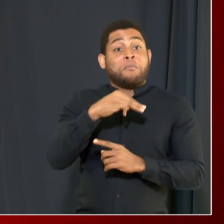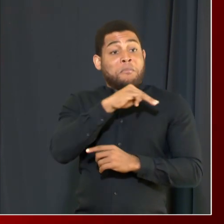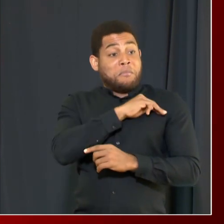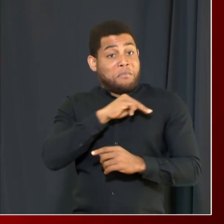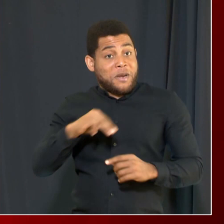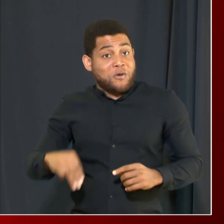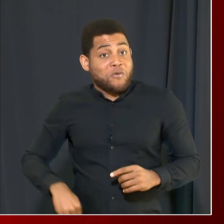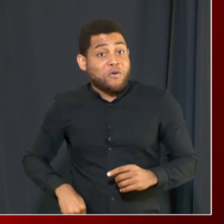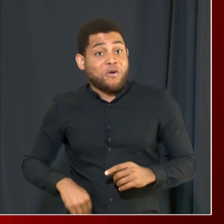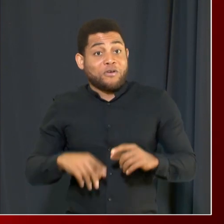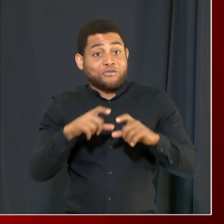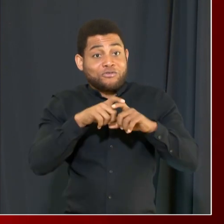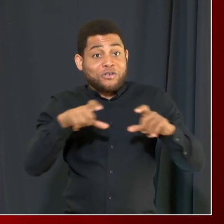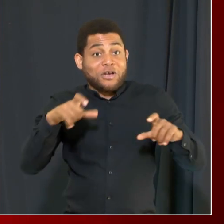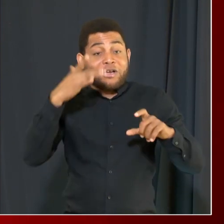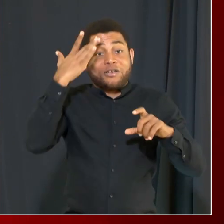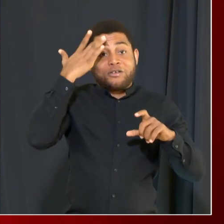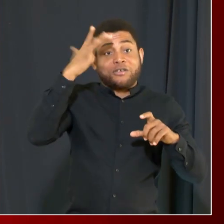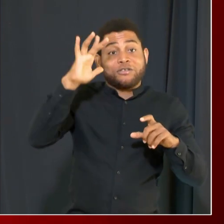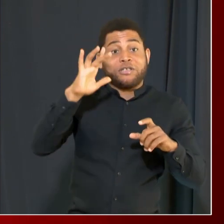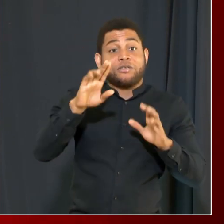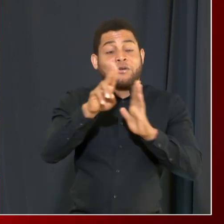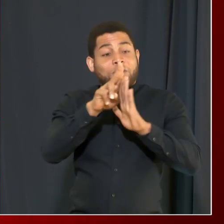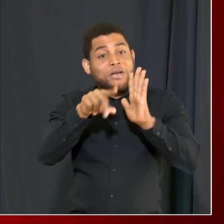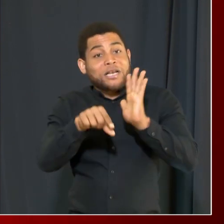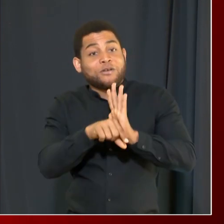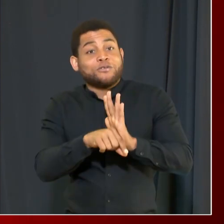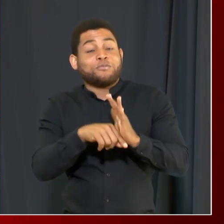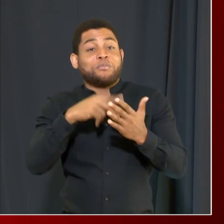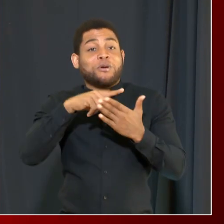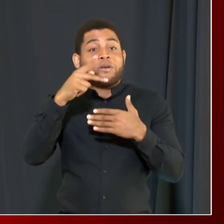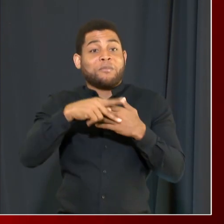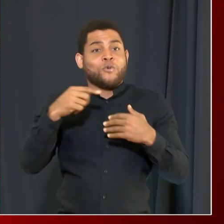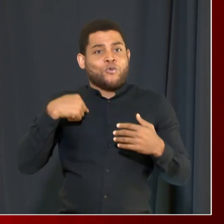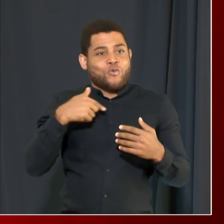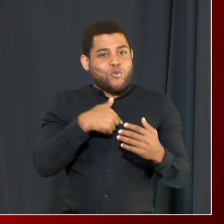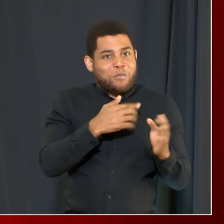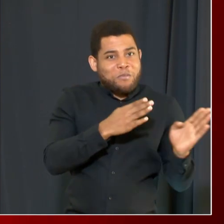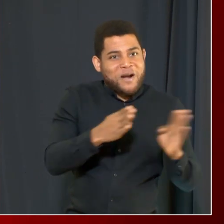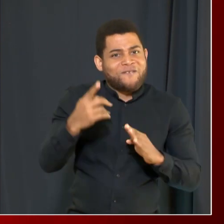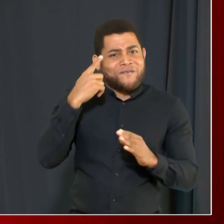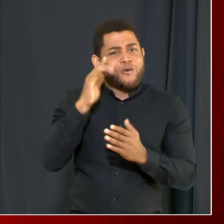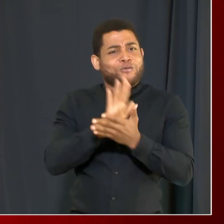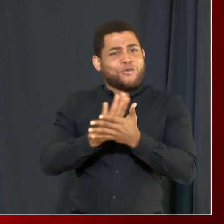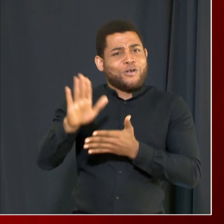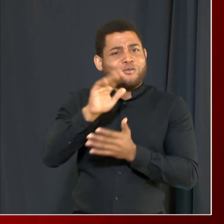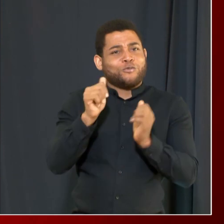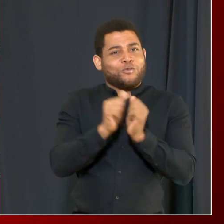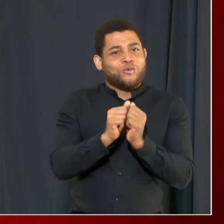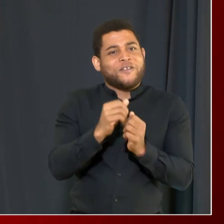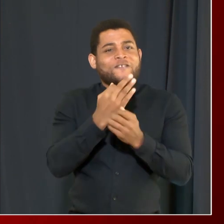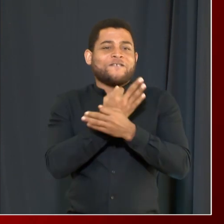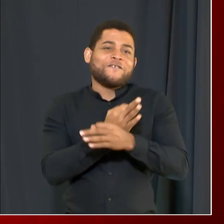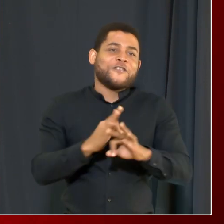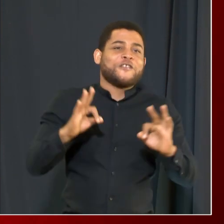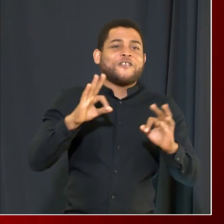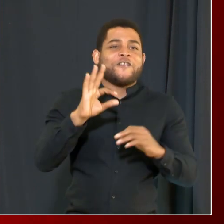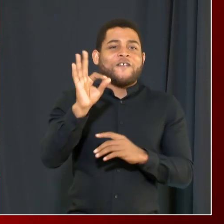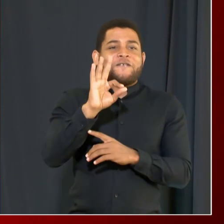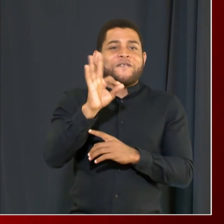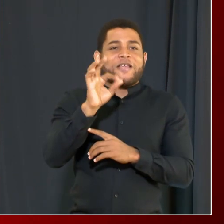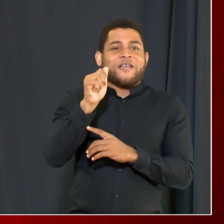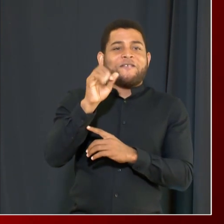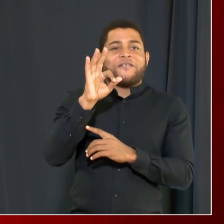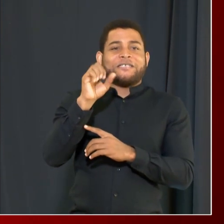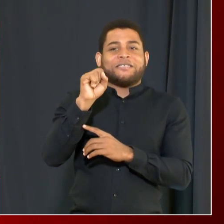Undergraduate Program, as well as preparing for college with a free FAFSA program that we're